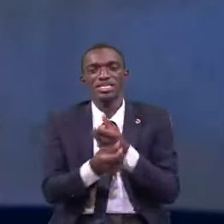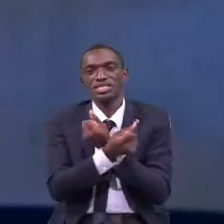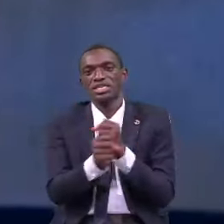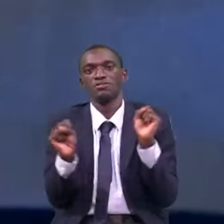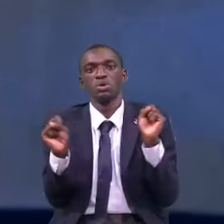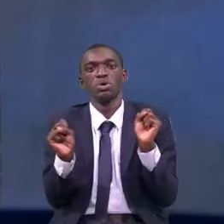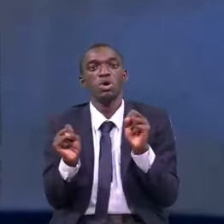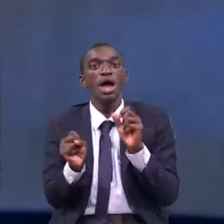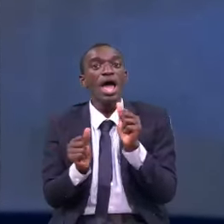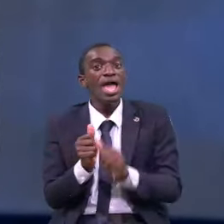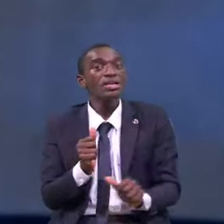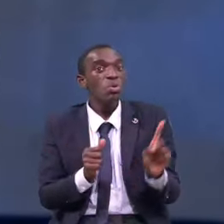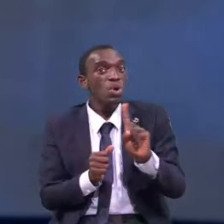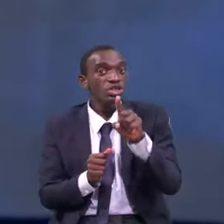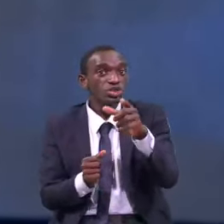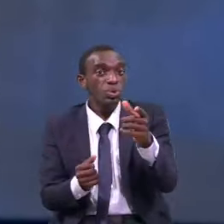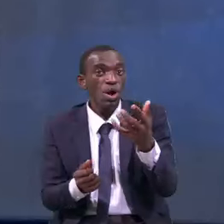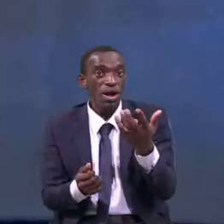Wherever you are, raise up that hand.